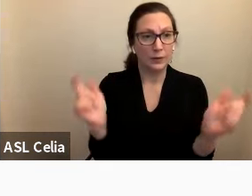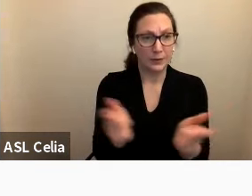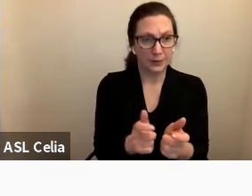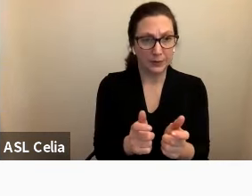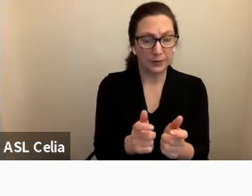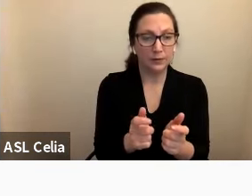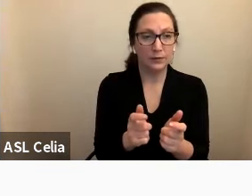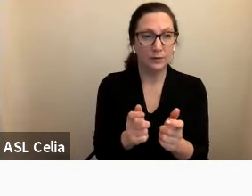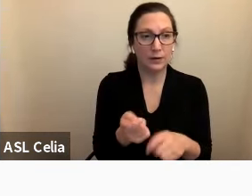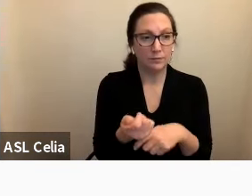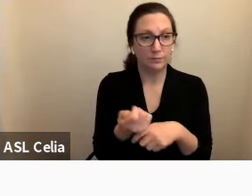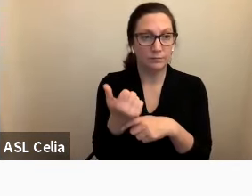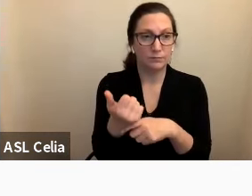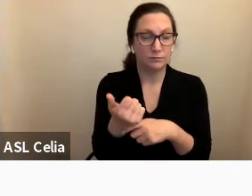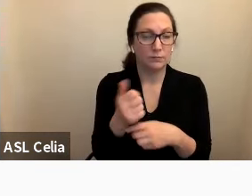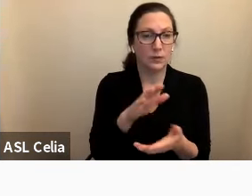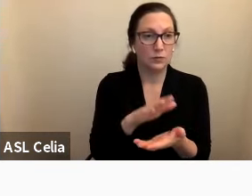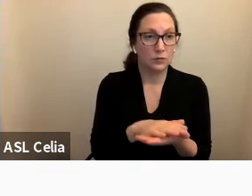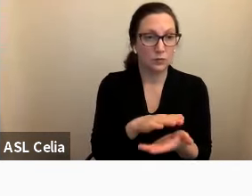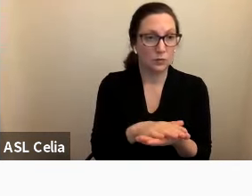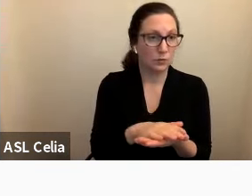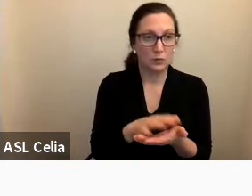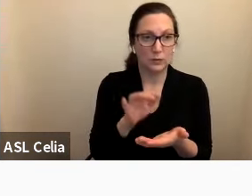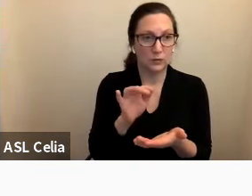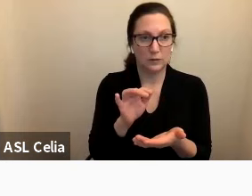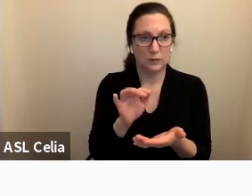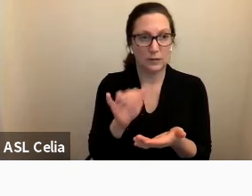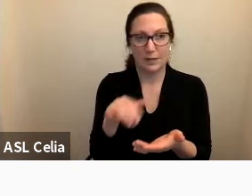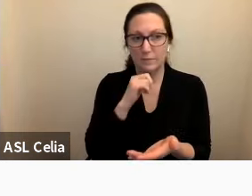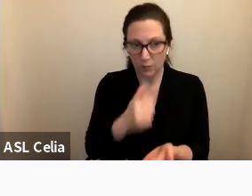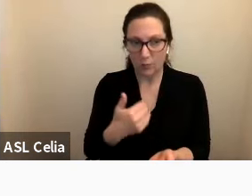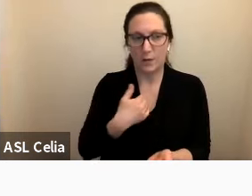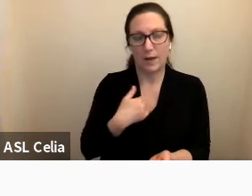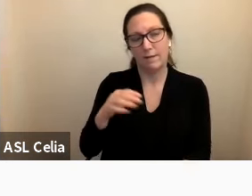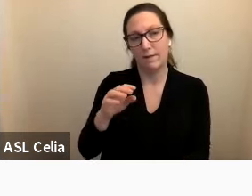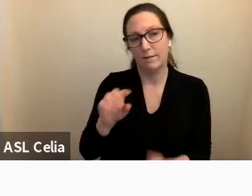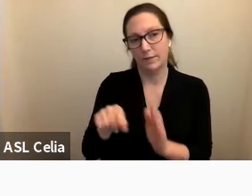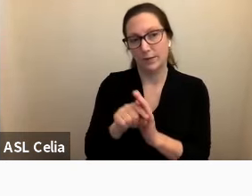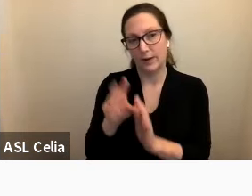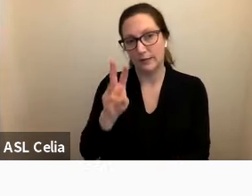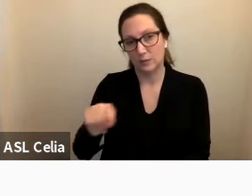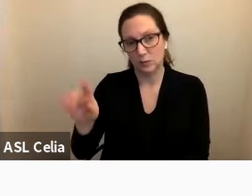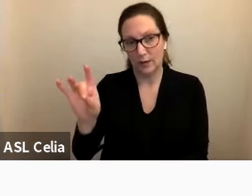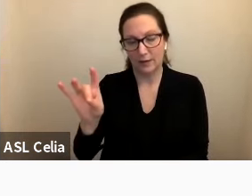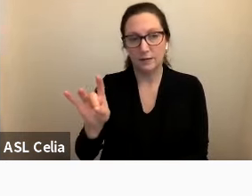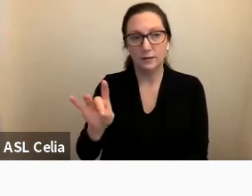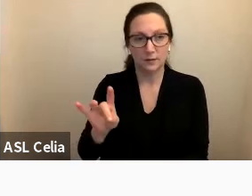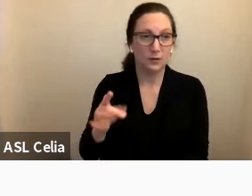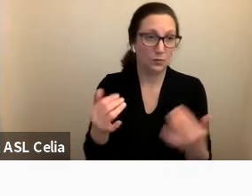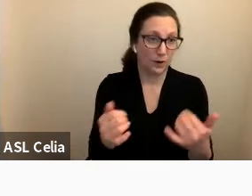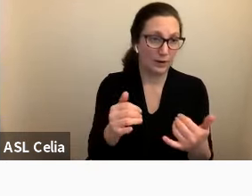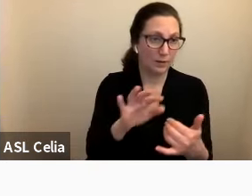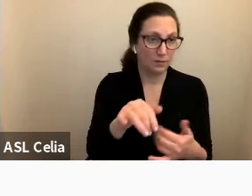remove schools that don't serve 6 to 8, if that would be helpful. But right now it is all